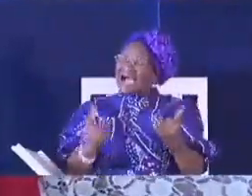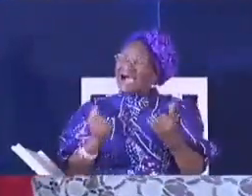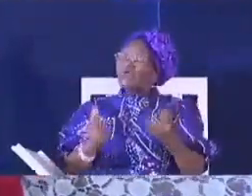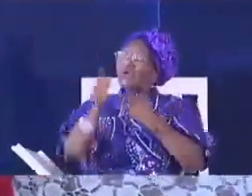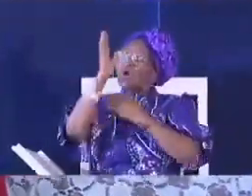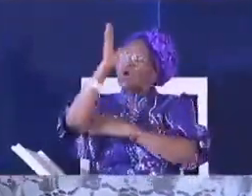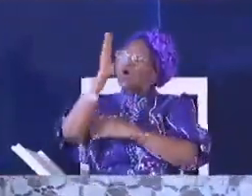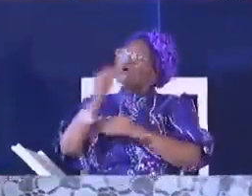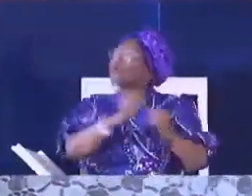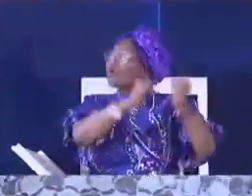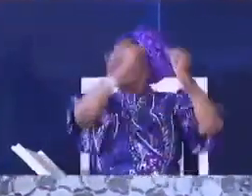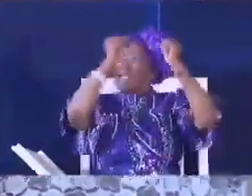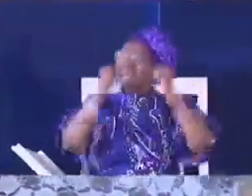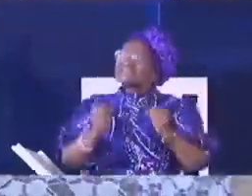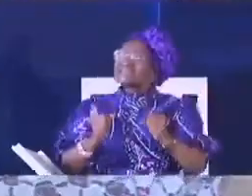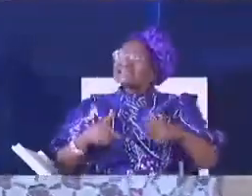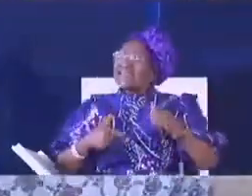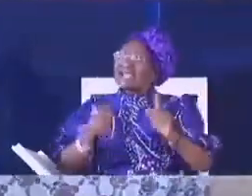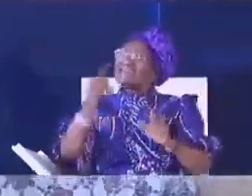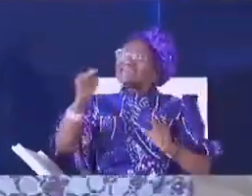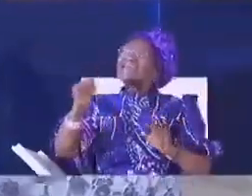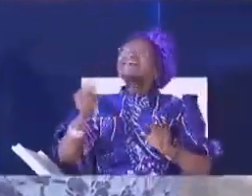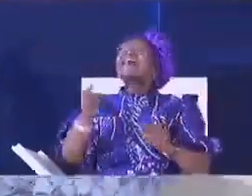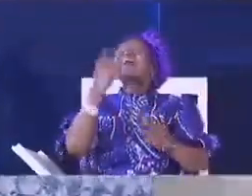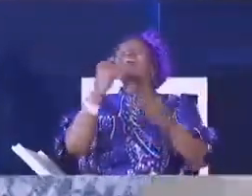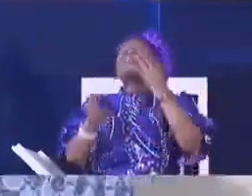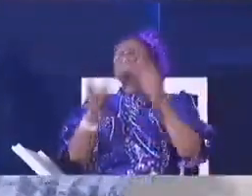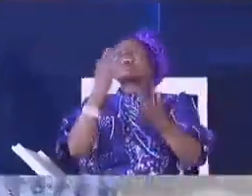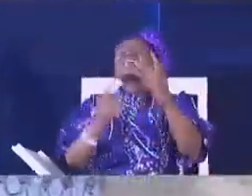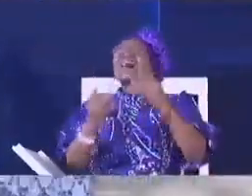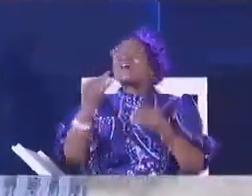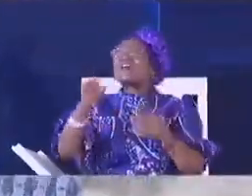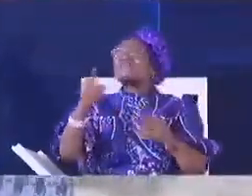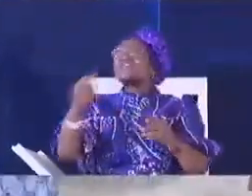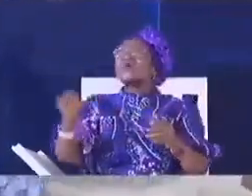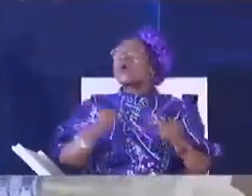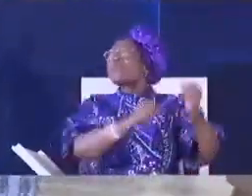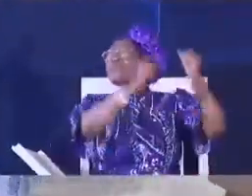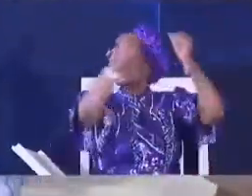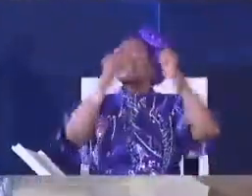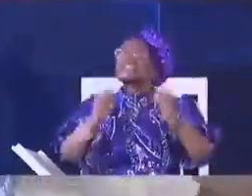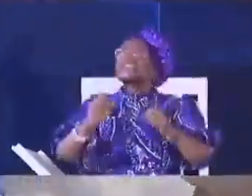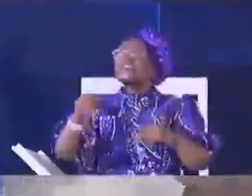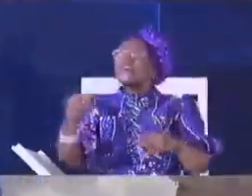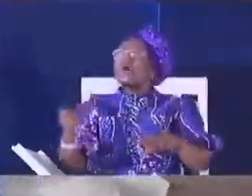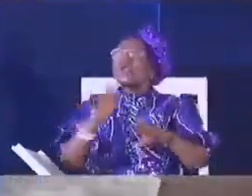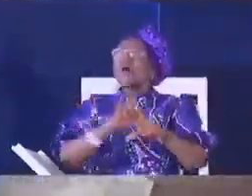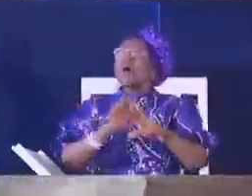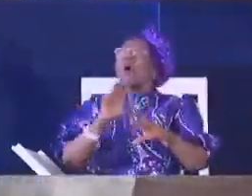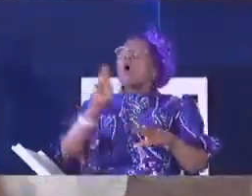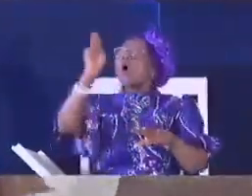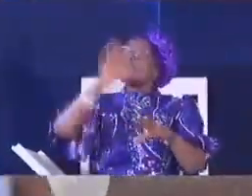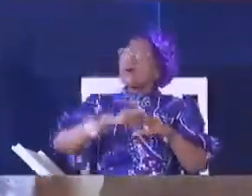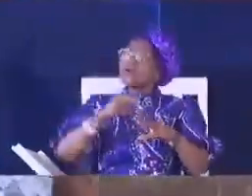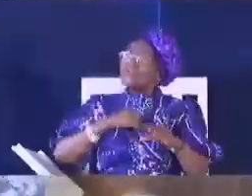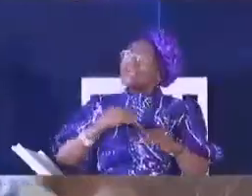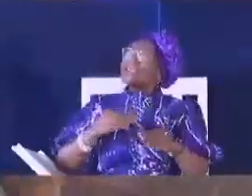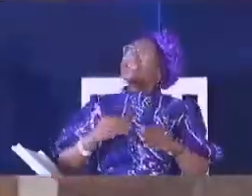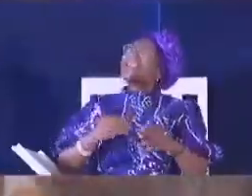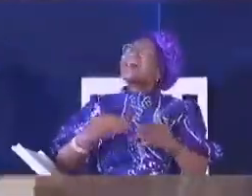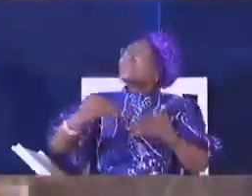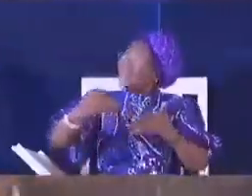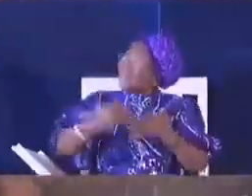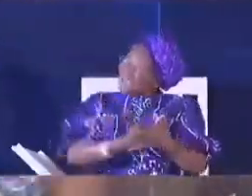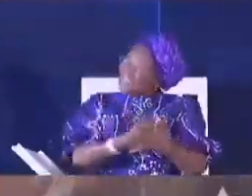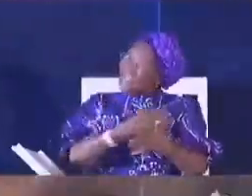let the fire of the Holy Spirit fall on me afresh, and let the wind of the Holy Spirit blow in my